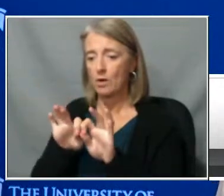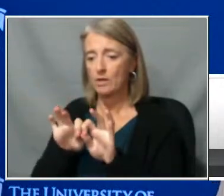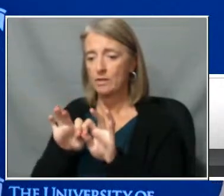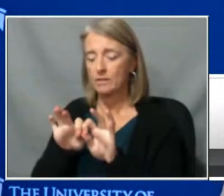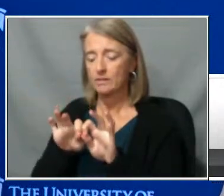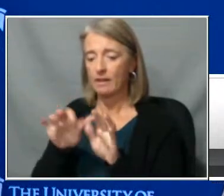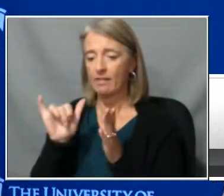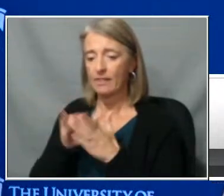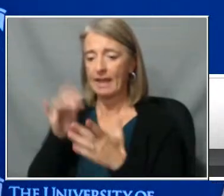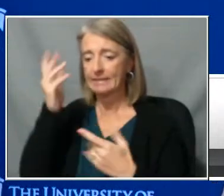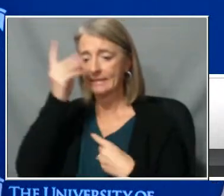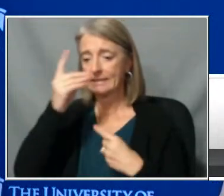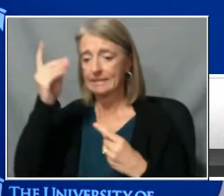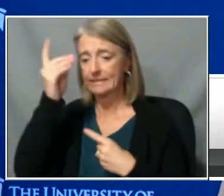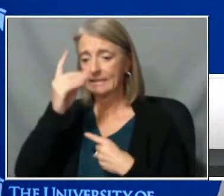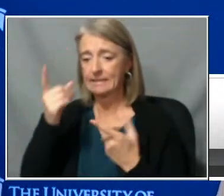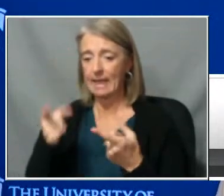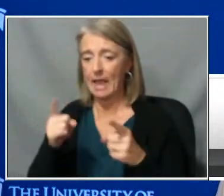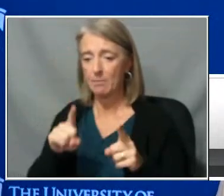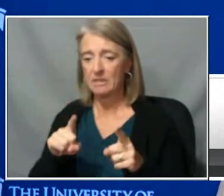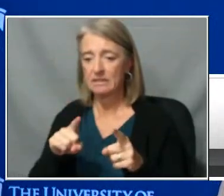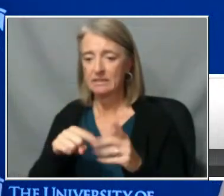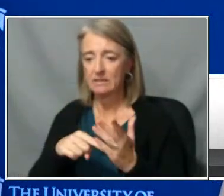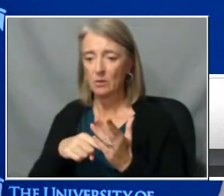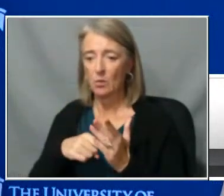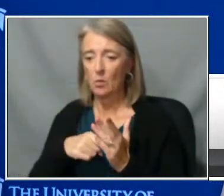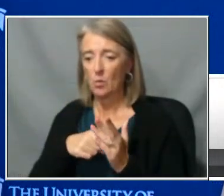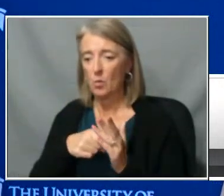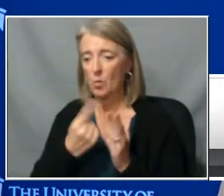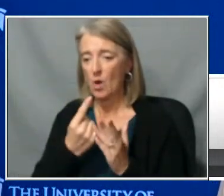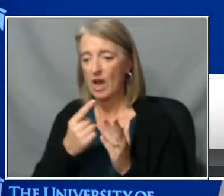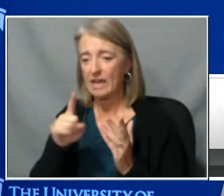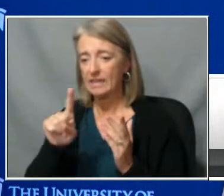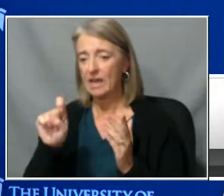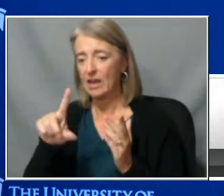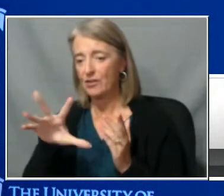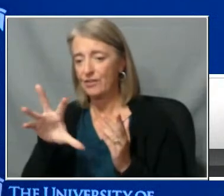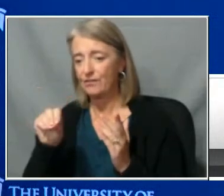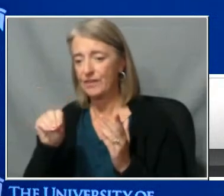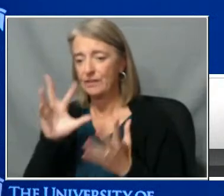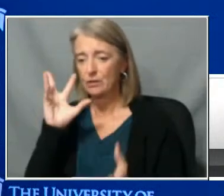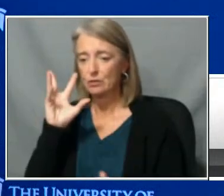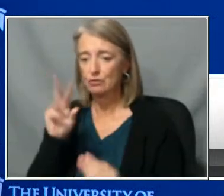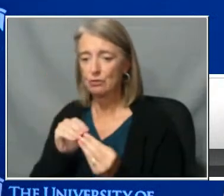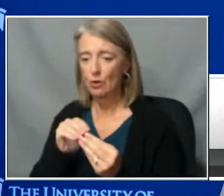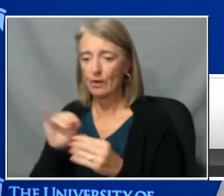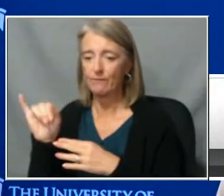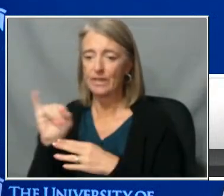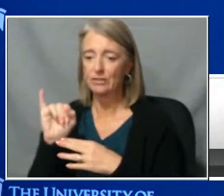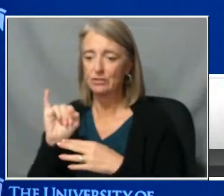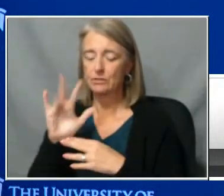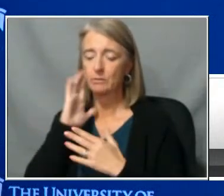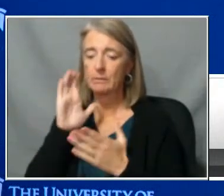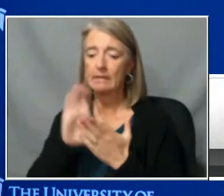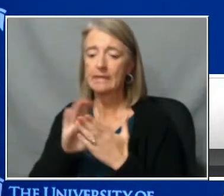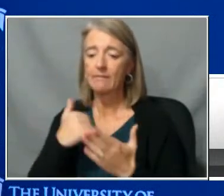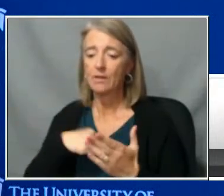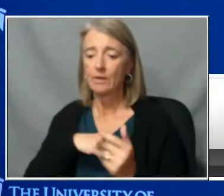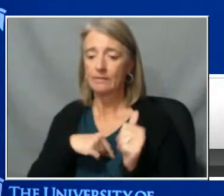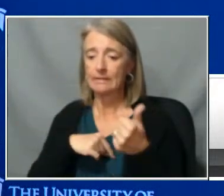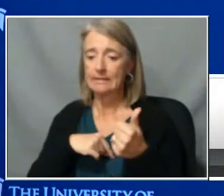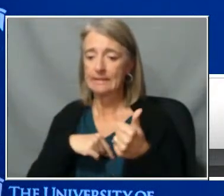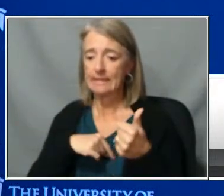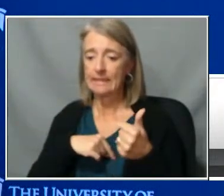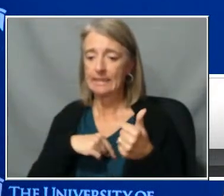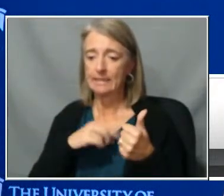disease really only happens about every 1 in 150 total infections. So you have to believe that if we have 10 cases